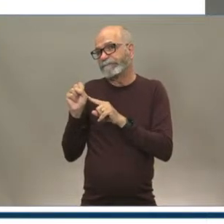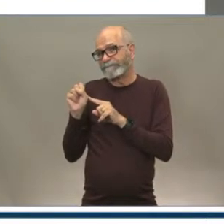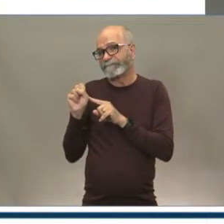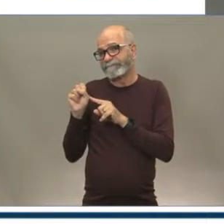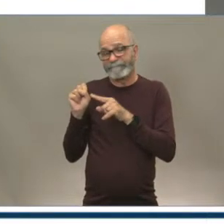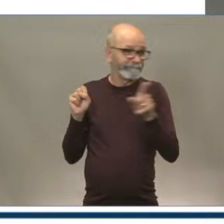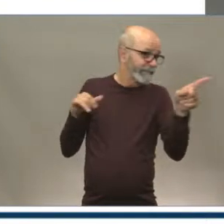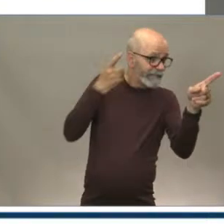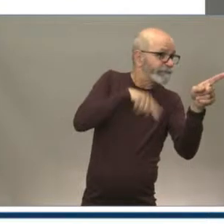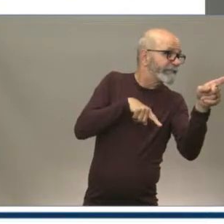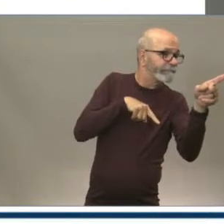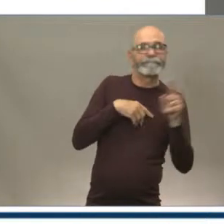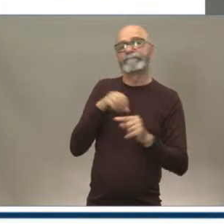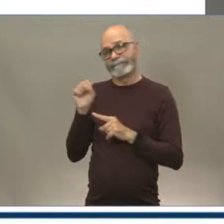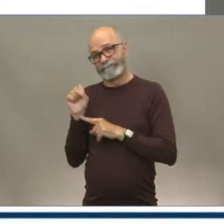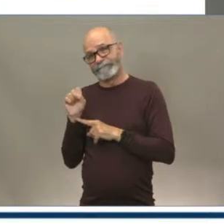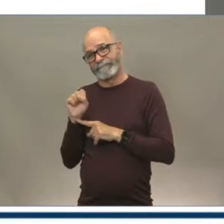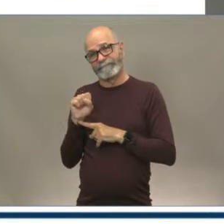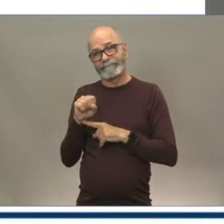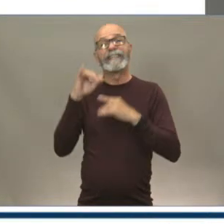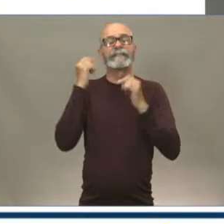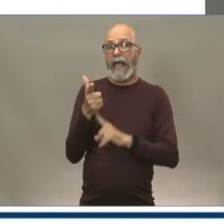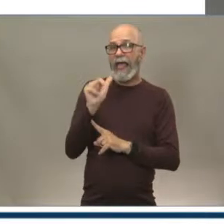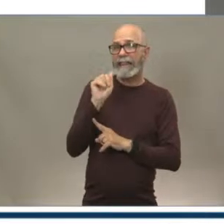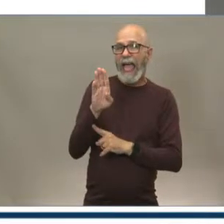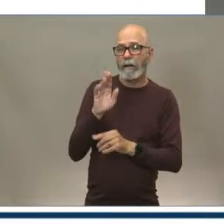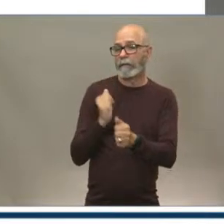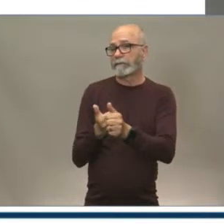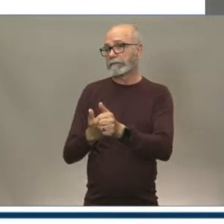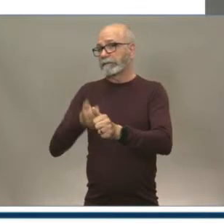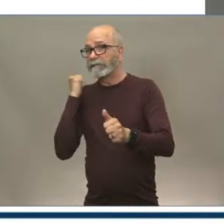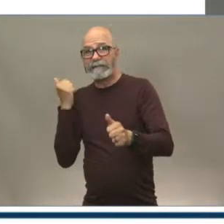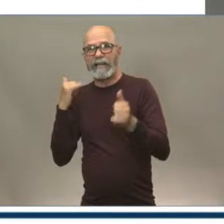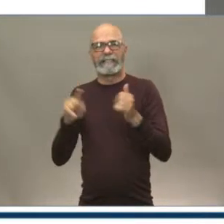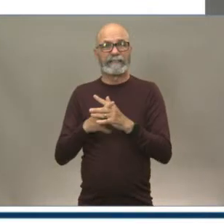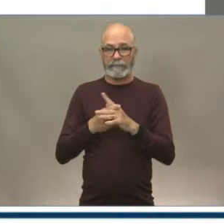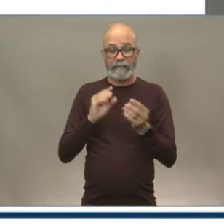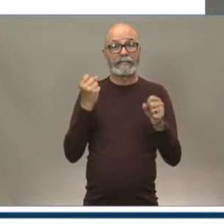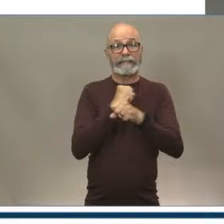backlogs in our lab and with data entry in our public health